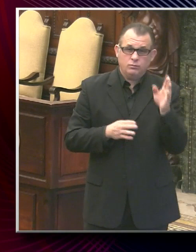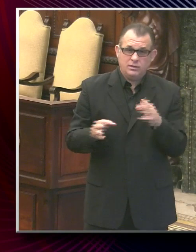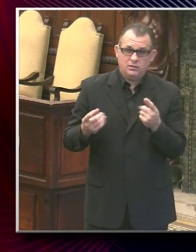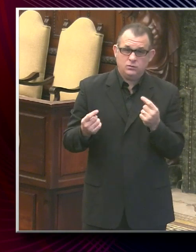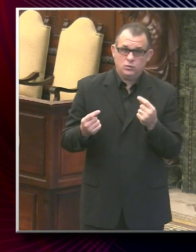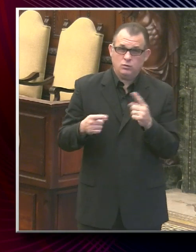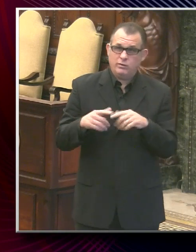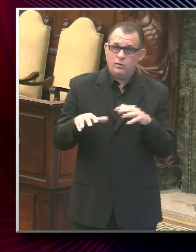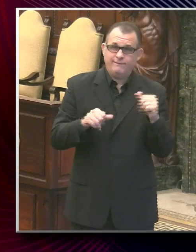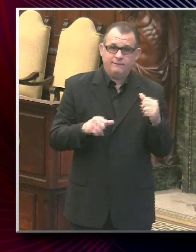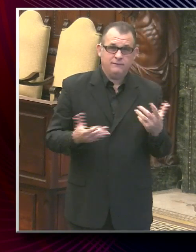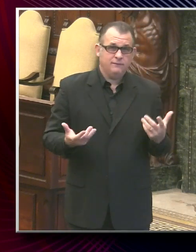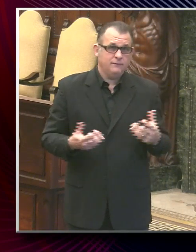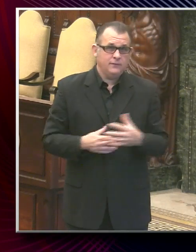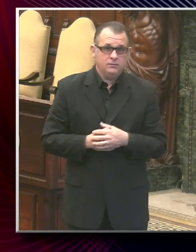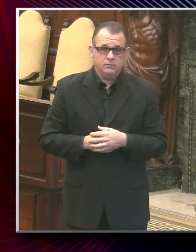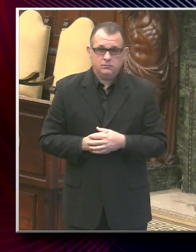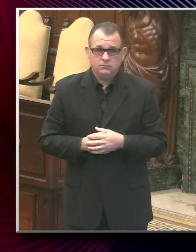government?